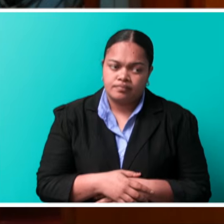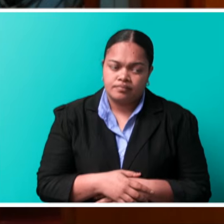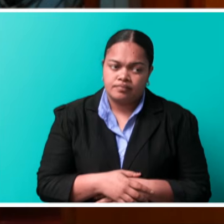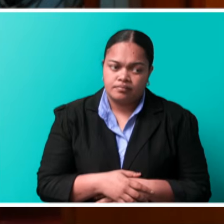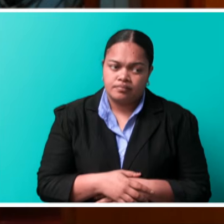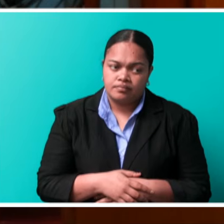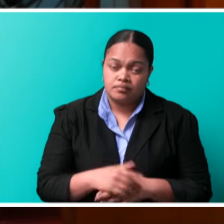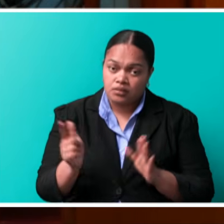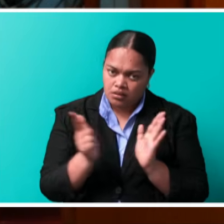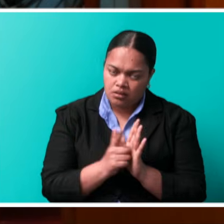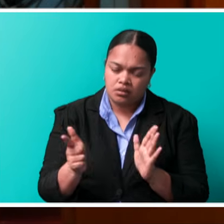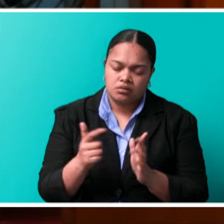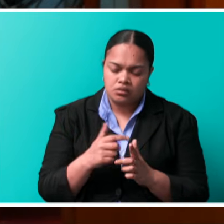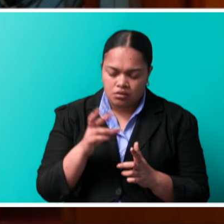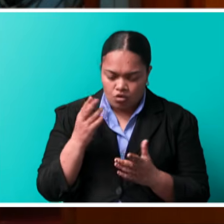Legislation that will address those issues.